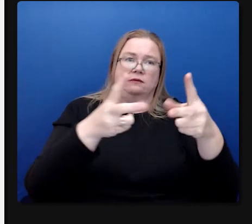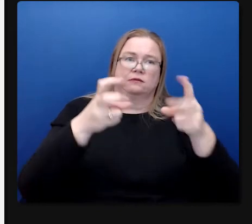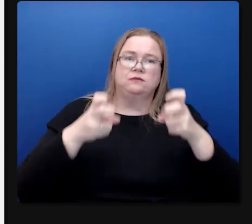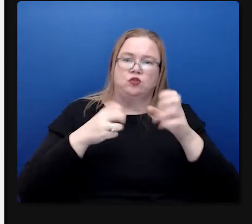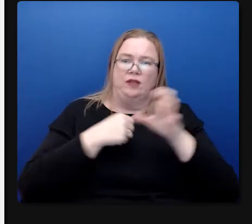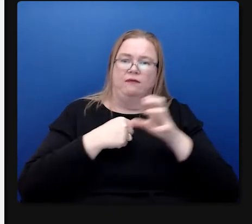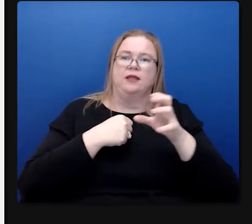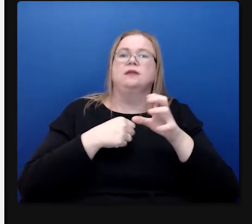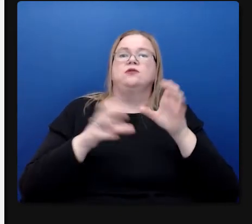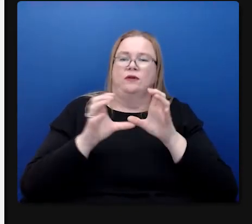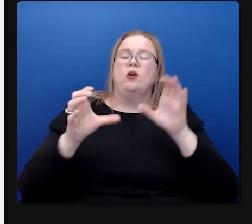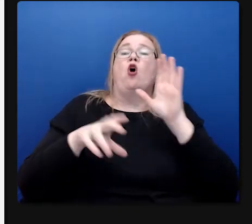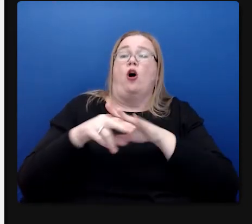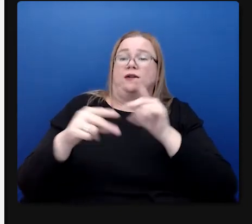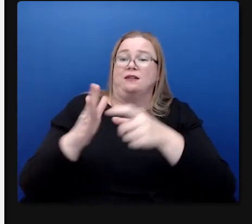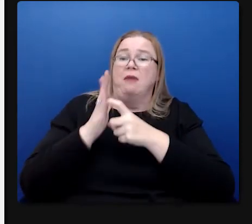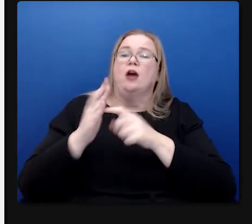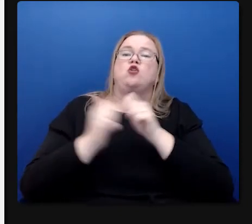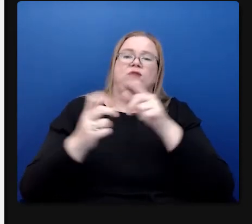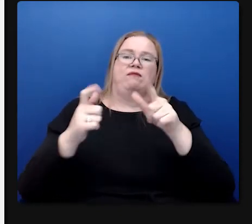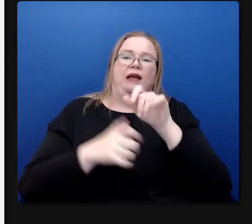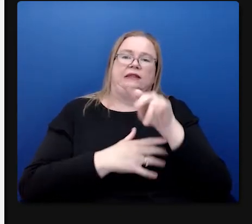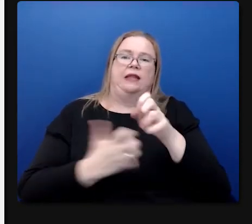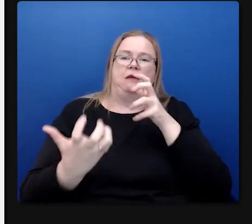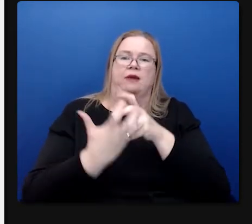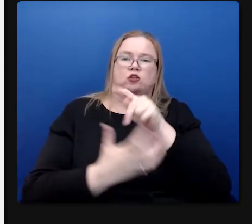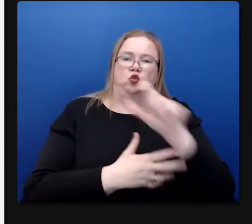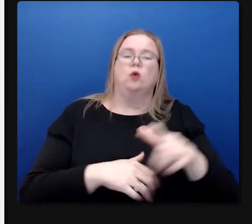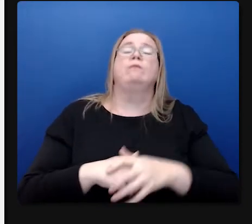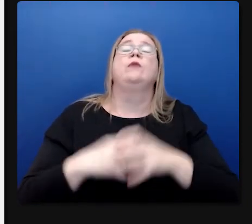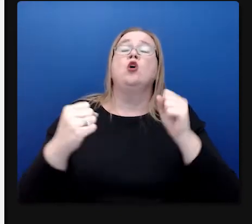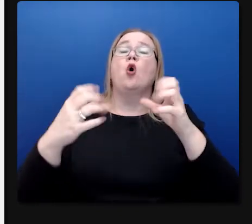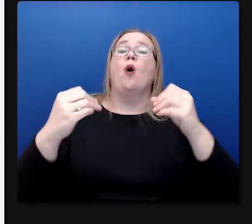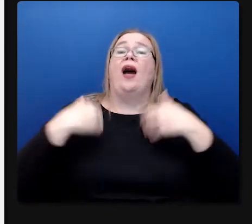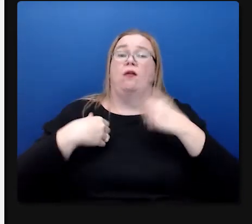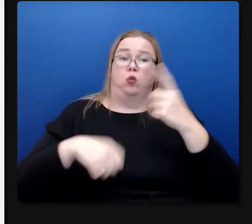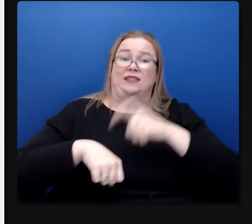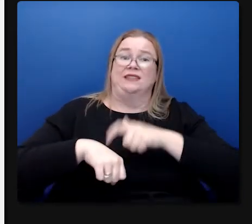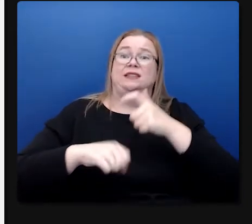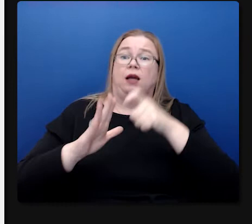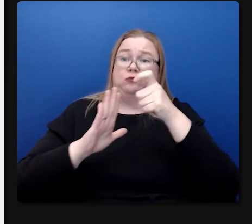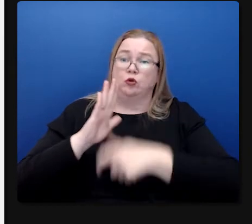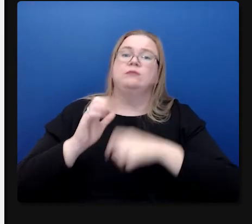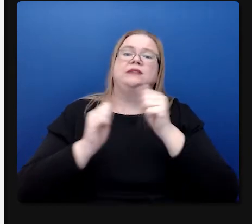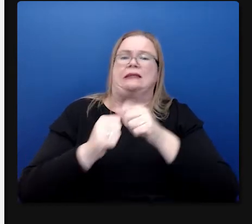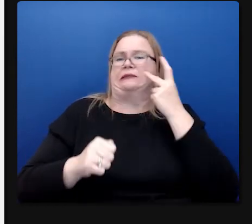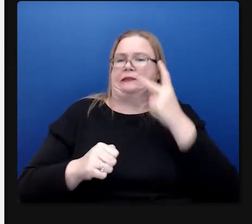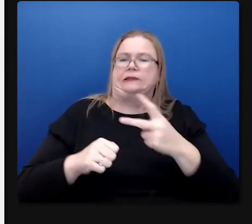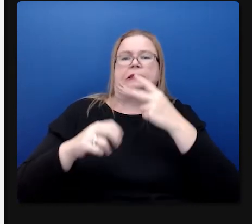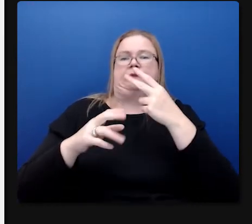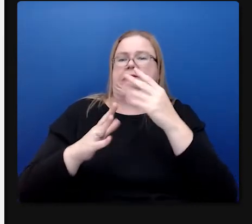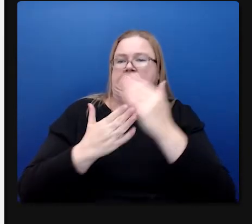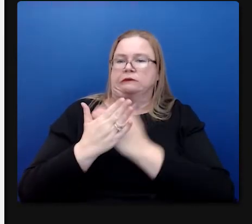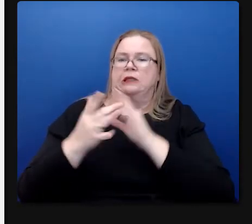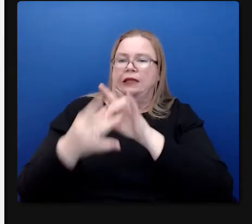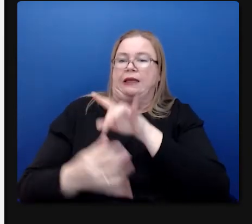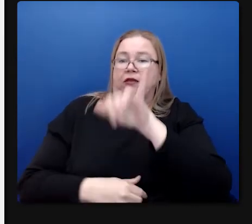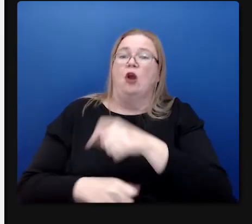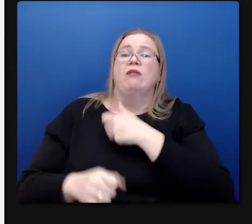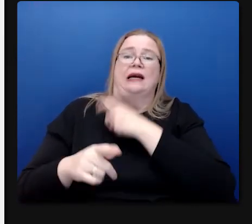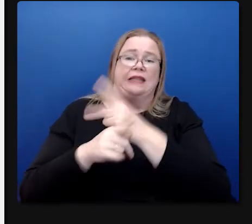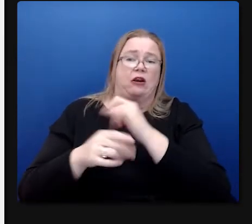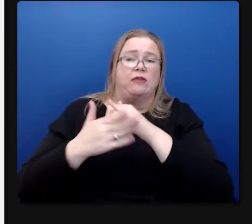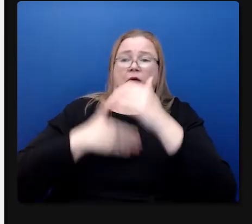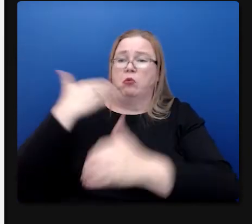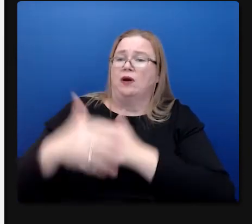those certificates on demand using the Fastlane Match tool. So we have some one-time scripts that you can check out, the sort of names are linked there, that handle